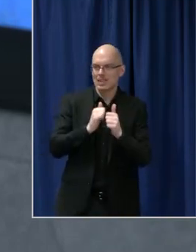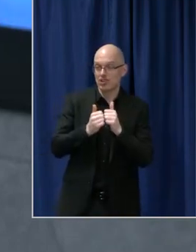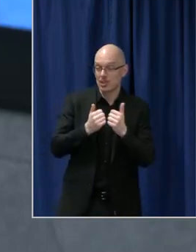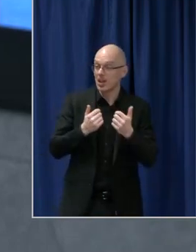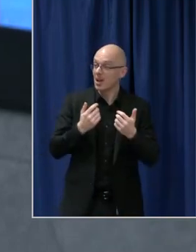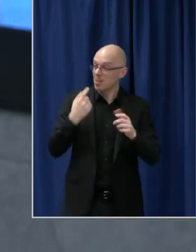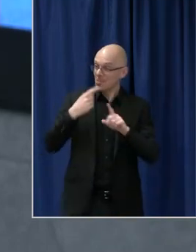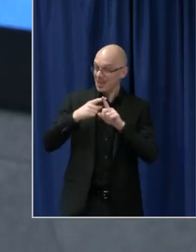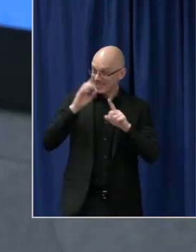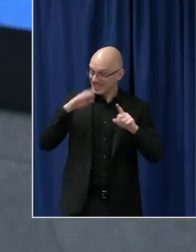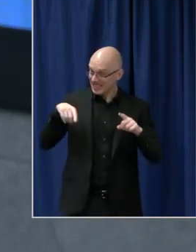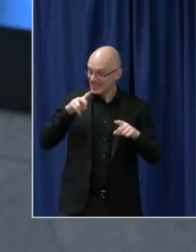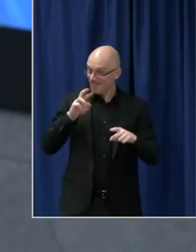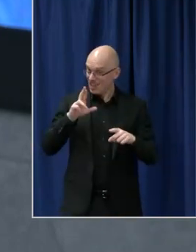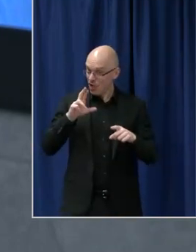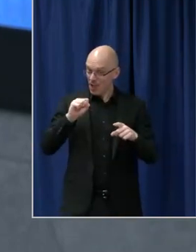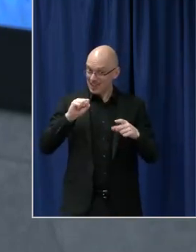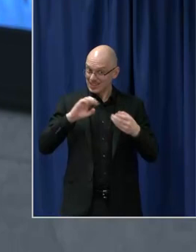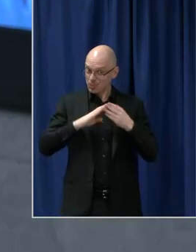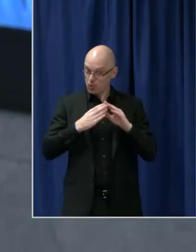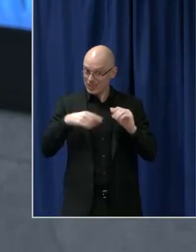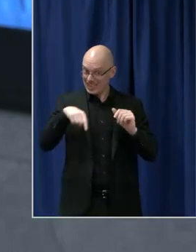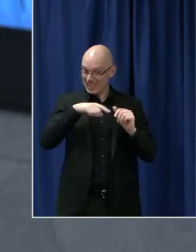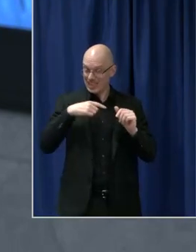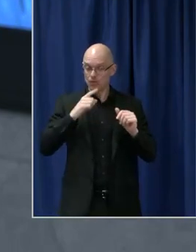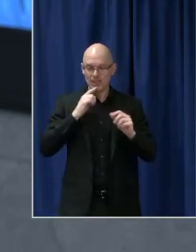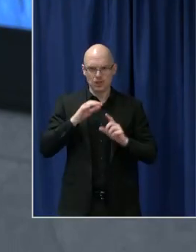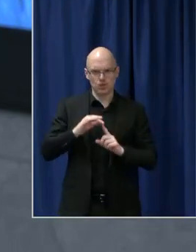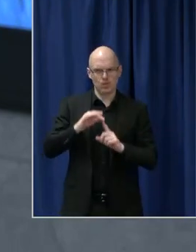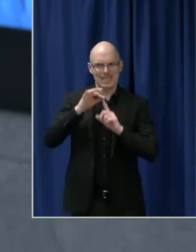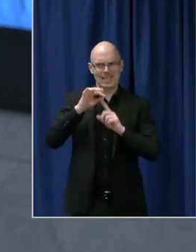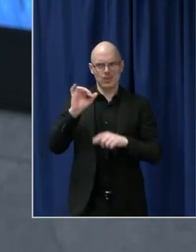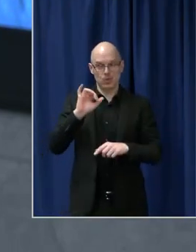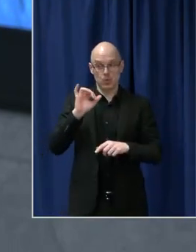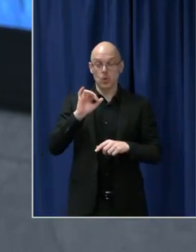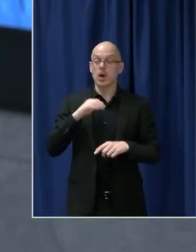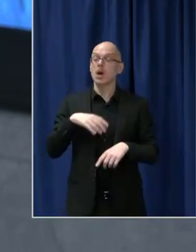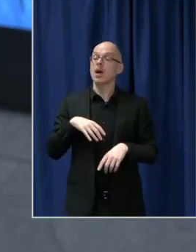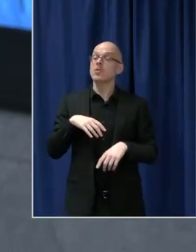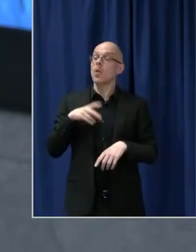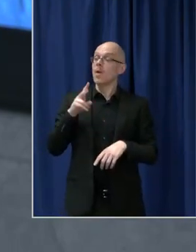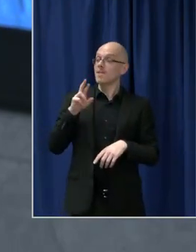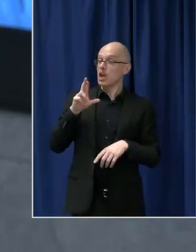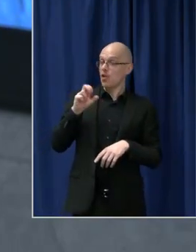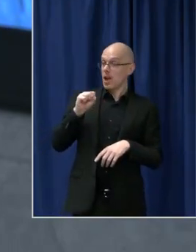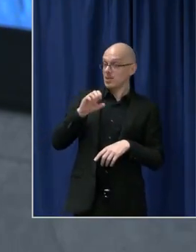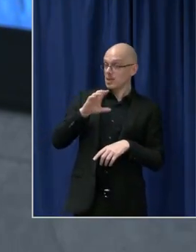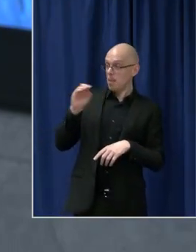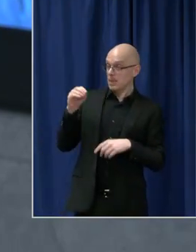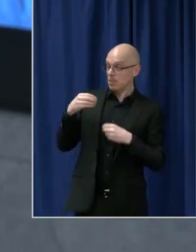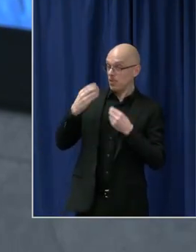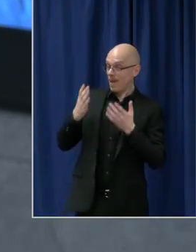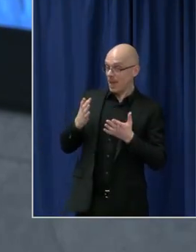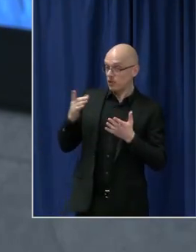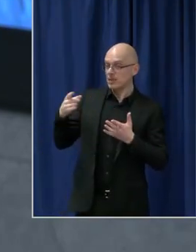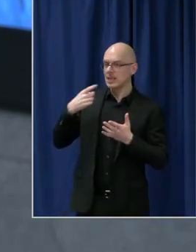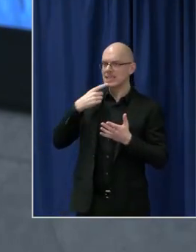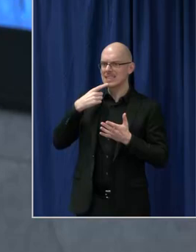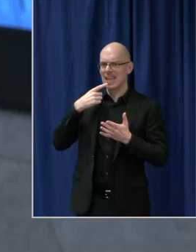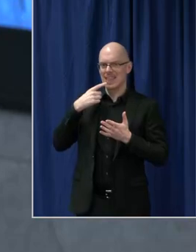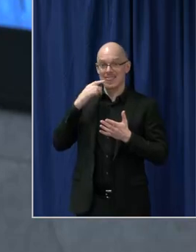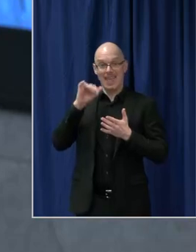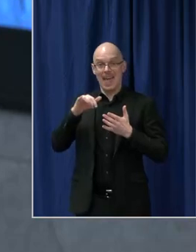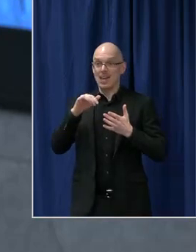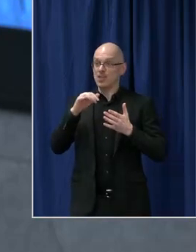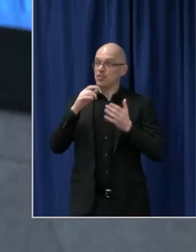and so providers, many folks who are advising us here said that this limitation hampered their ability to